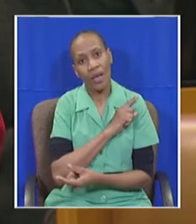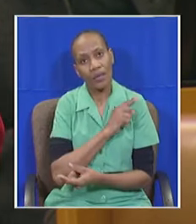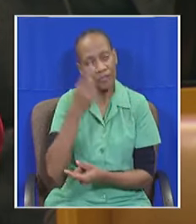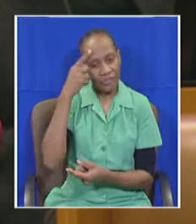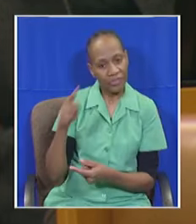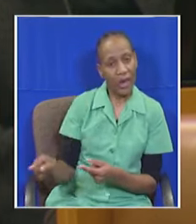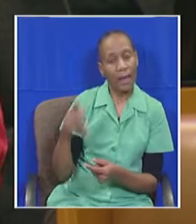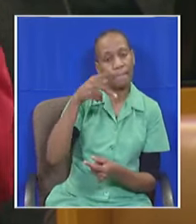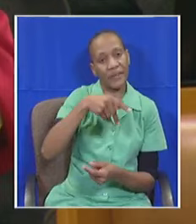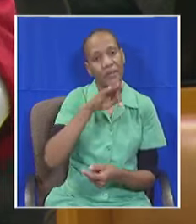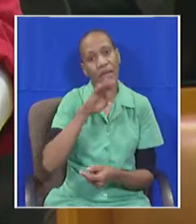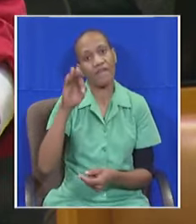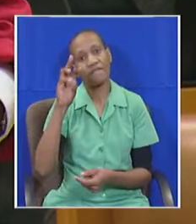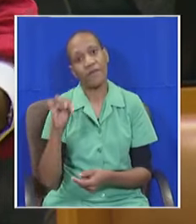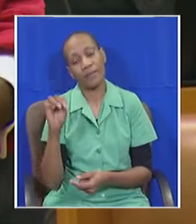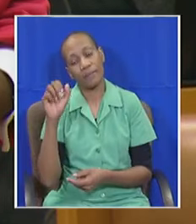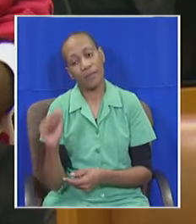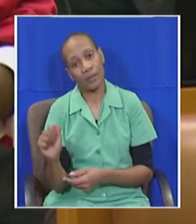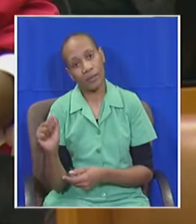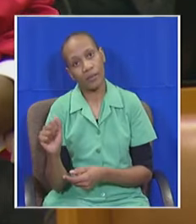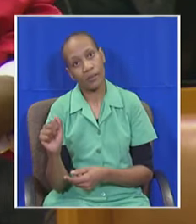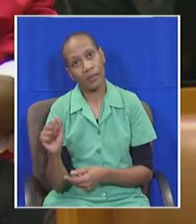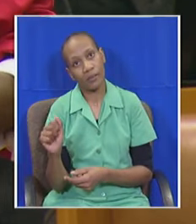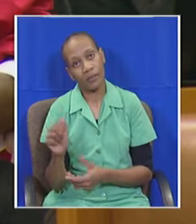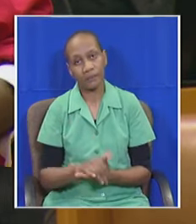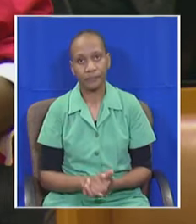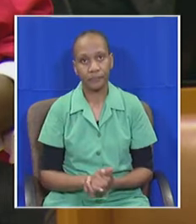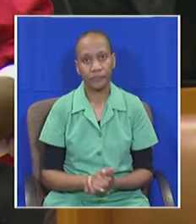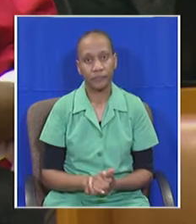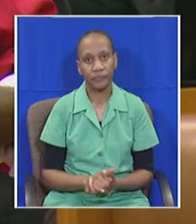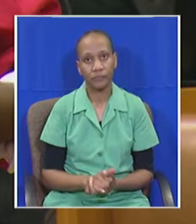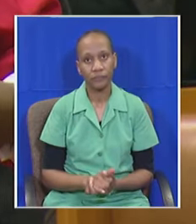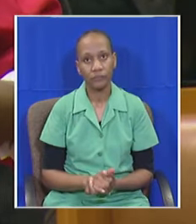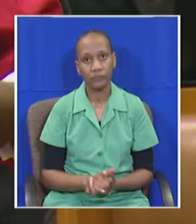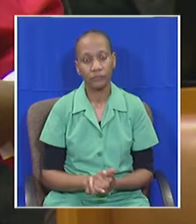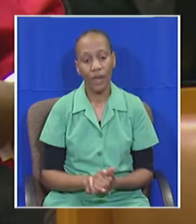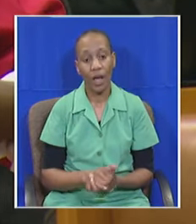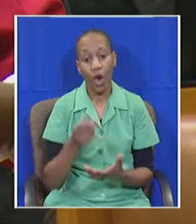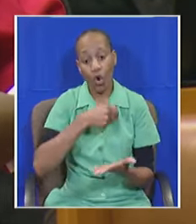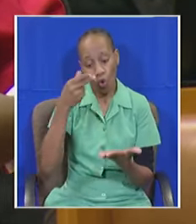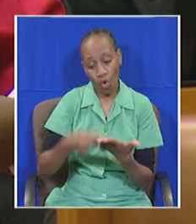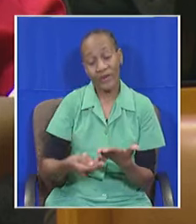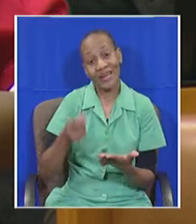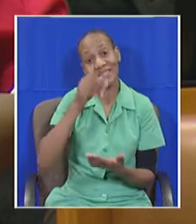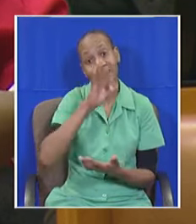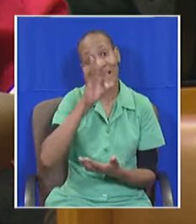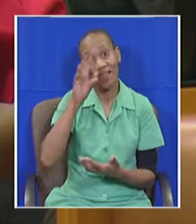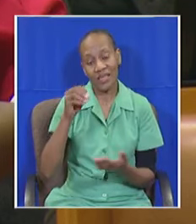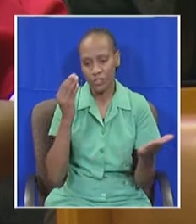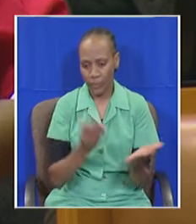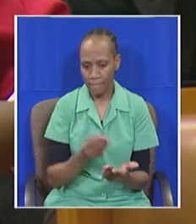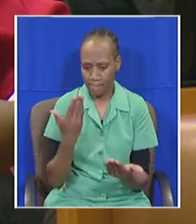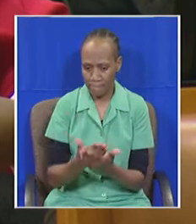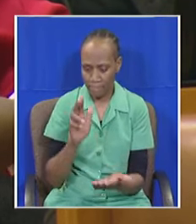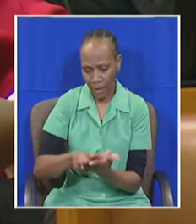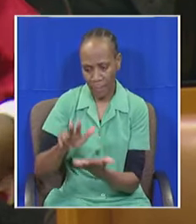PFMAA. In the course of awarding at least 30 contracts, there is valid evidence